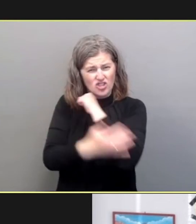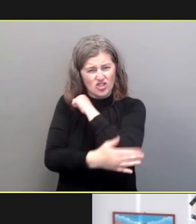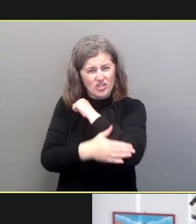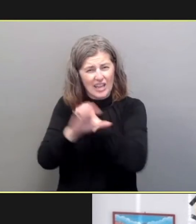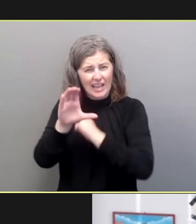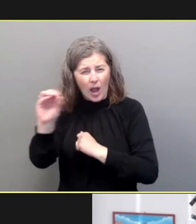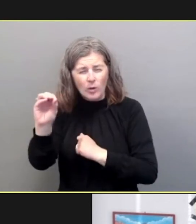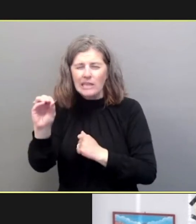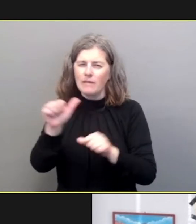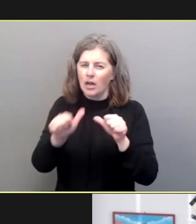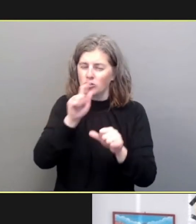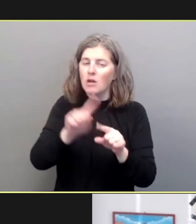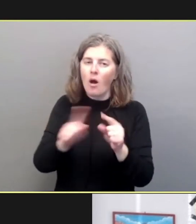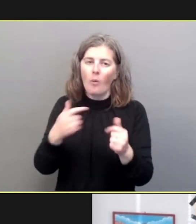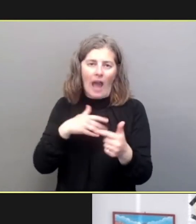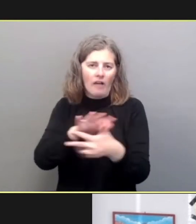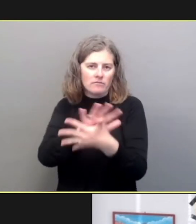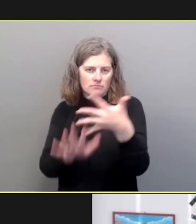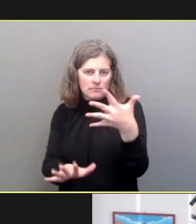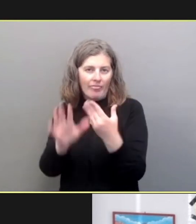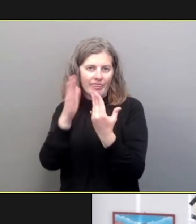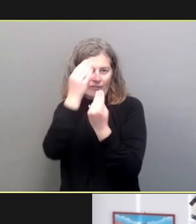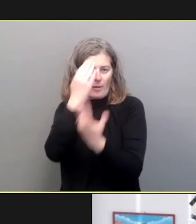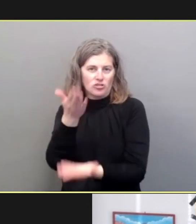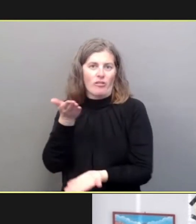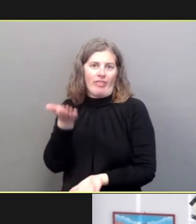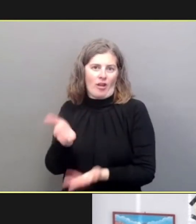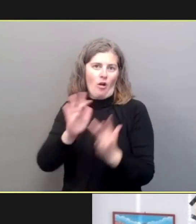We have good data there as well. Thanks.